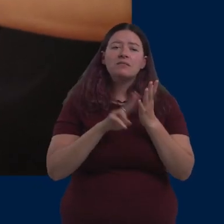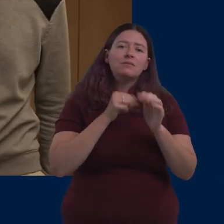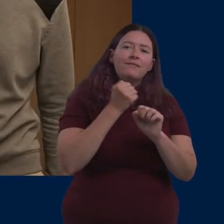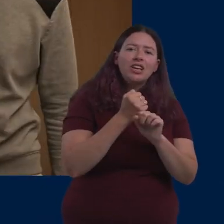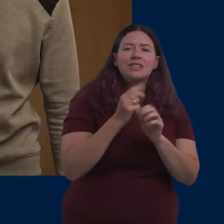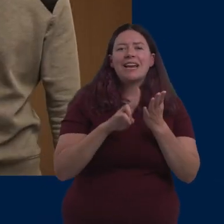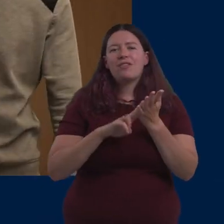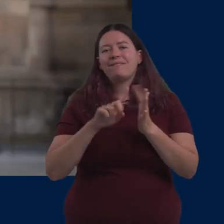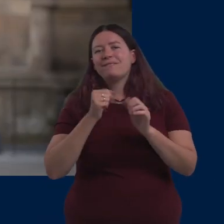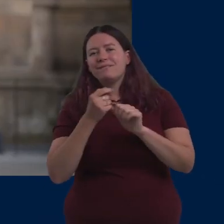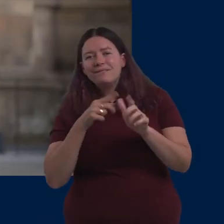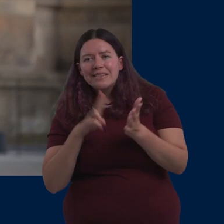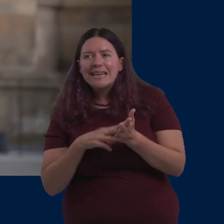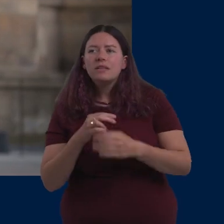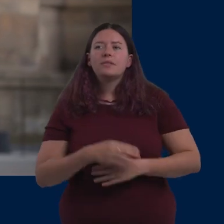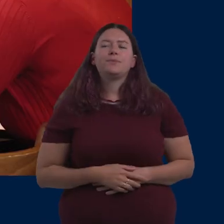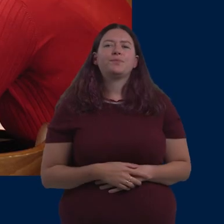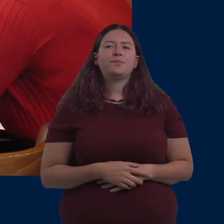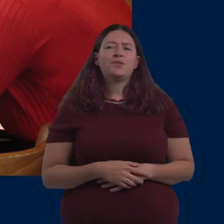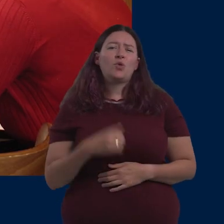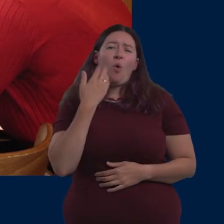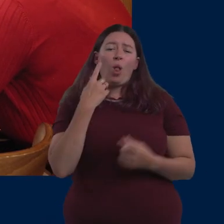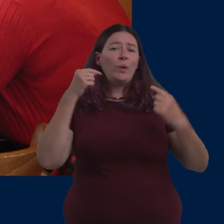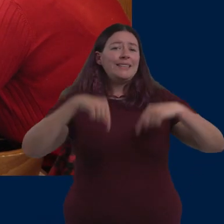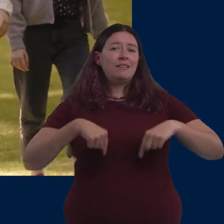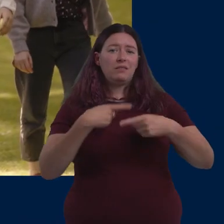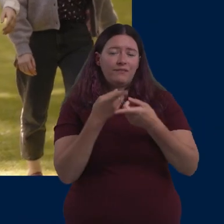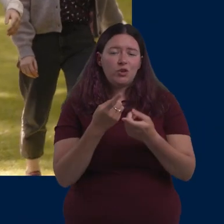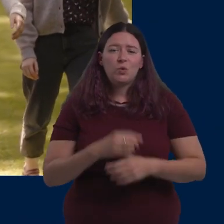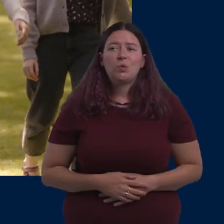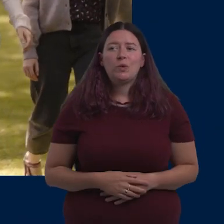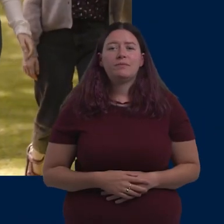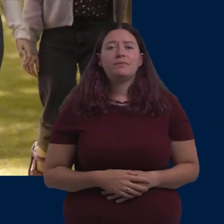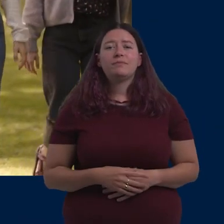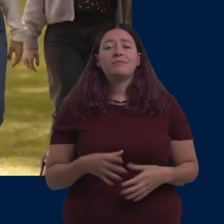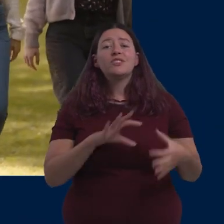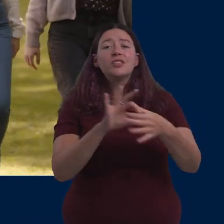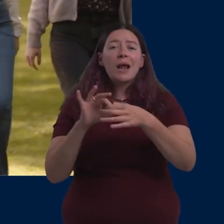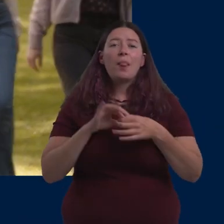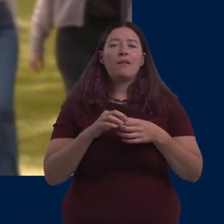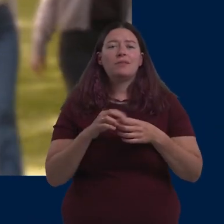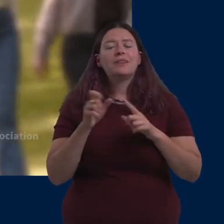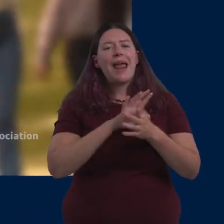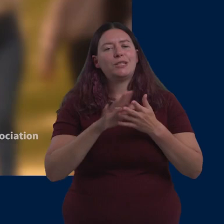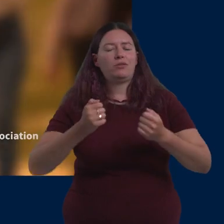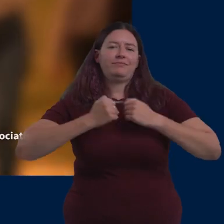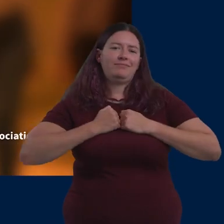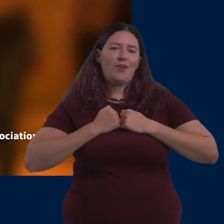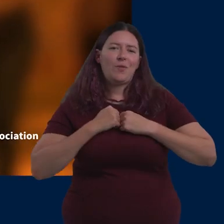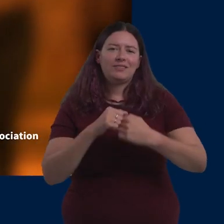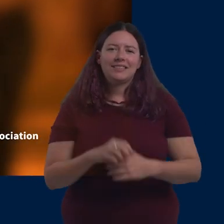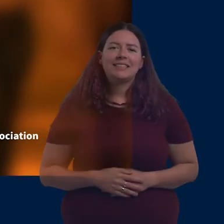We are your student association, meaning we are always here for you. And together, Edinburgh is ours.